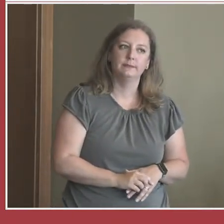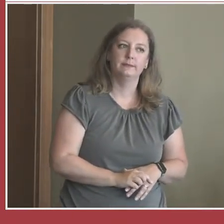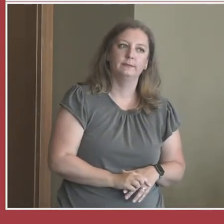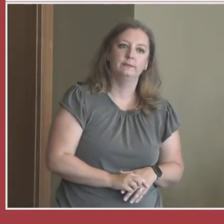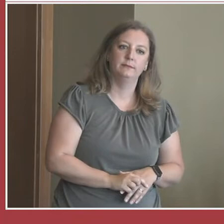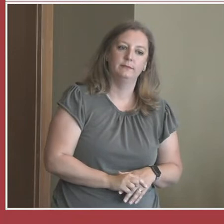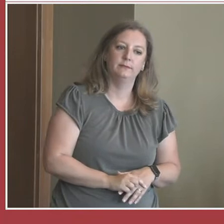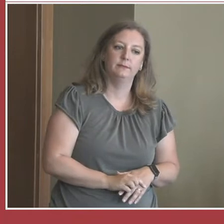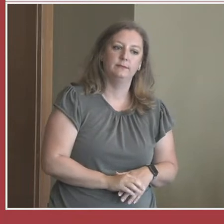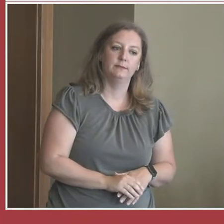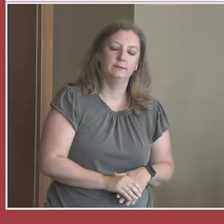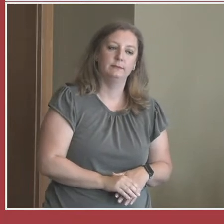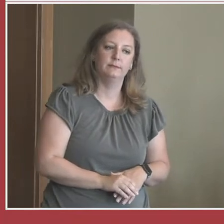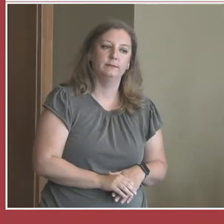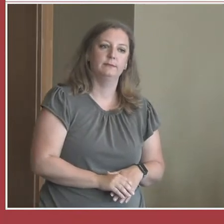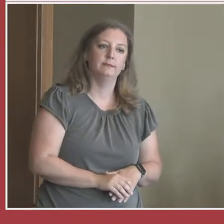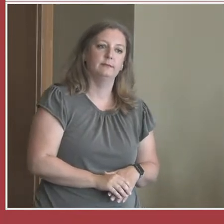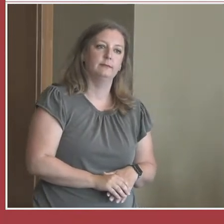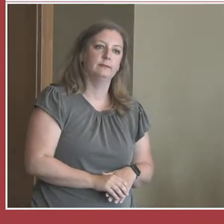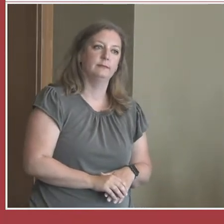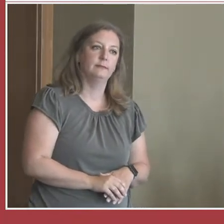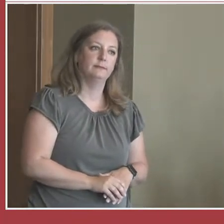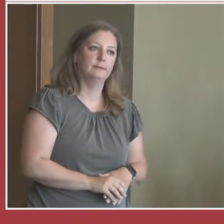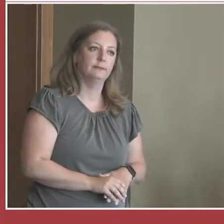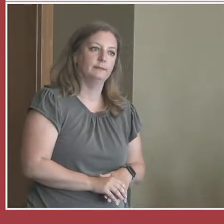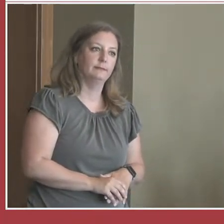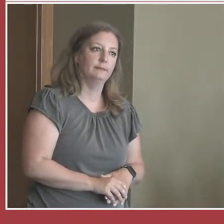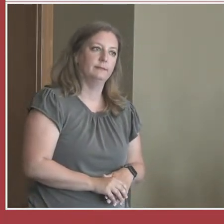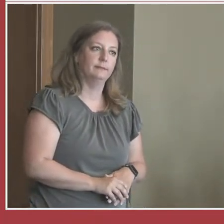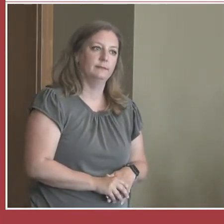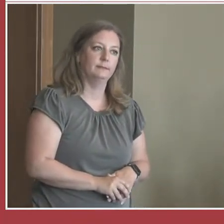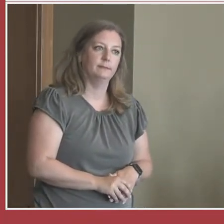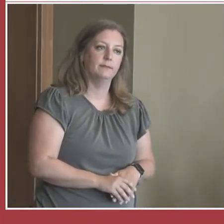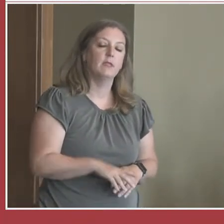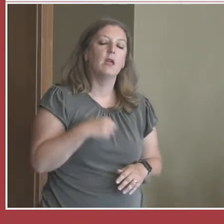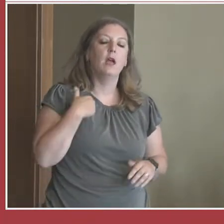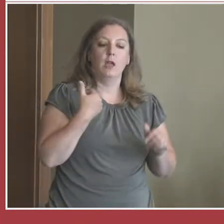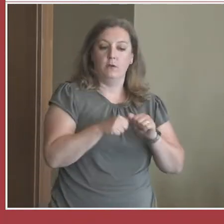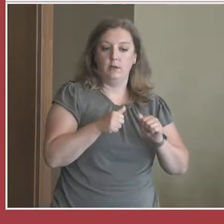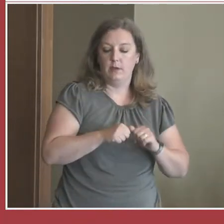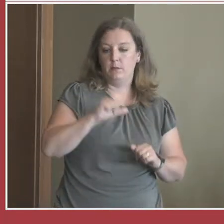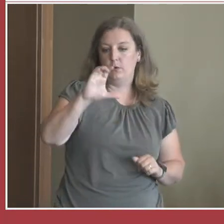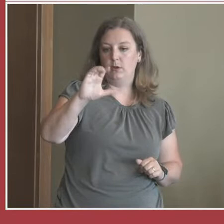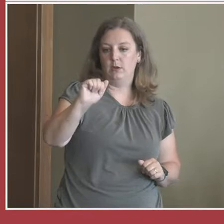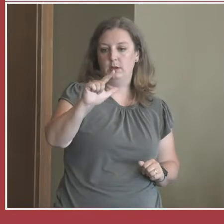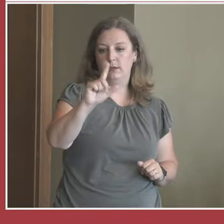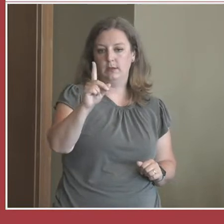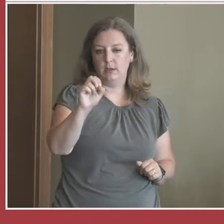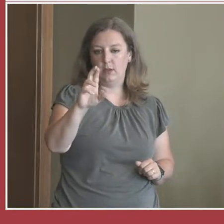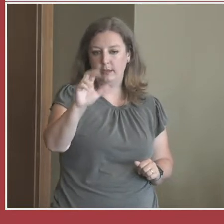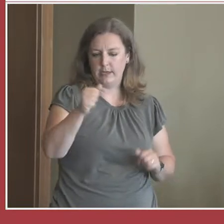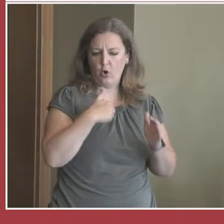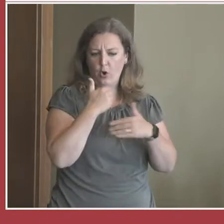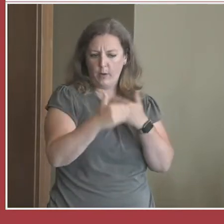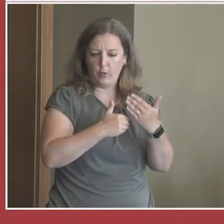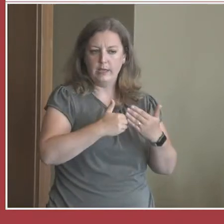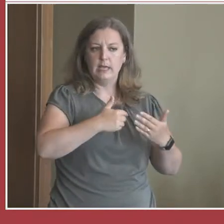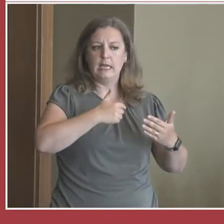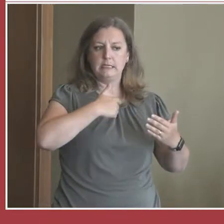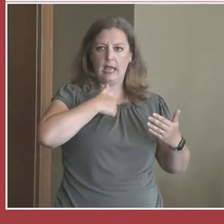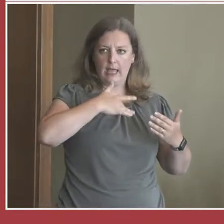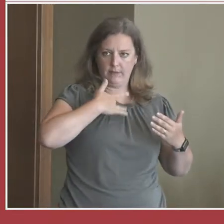How do you, I guess one question is, I remember with the Caldera process, I think at about this point, we had to